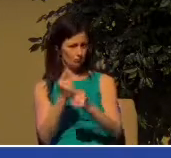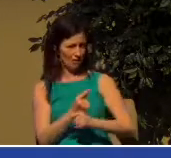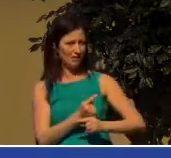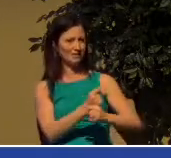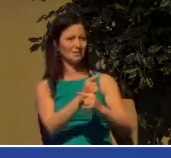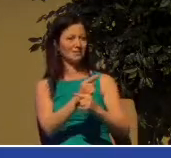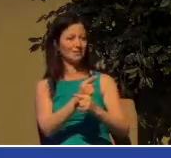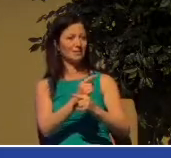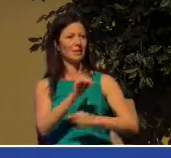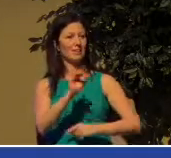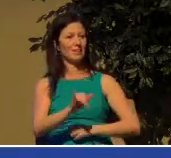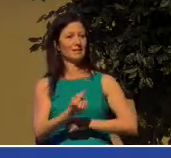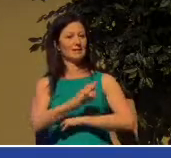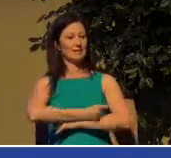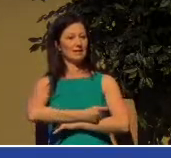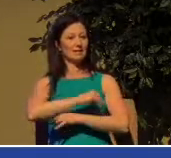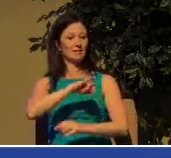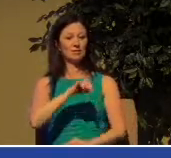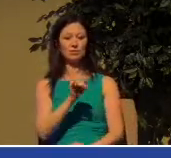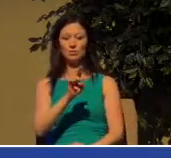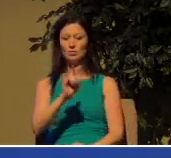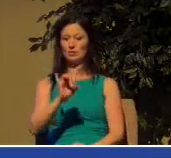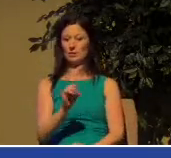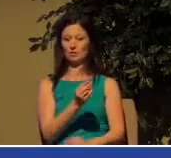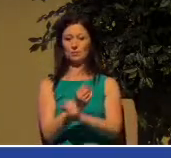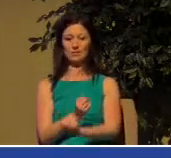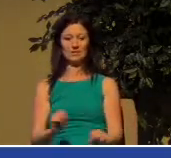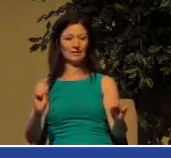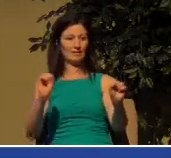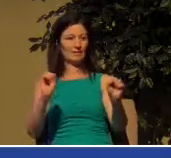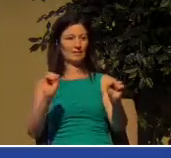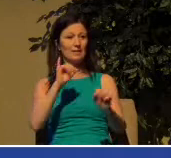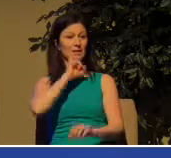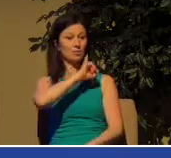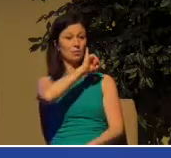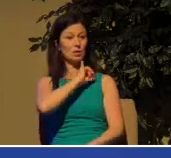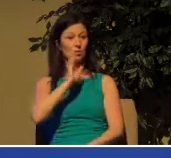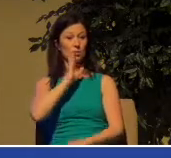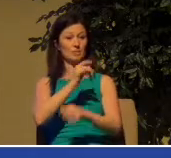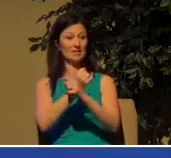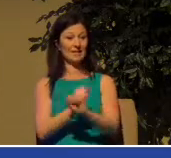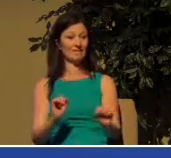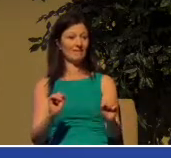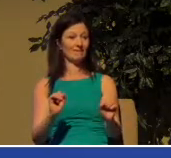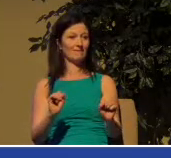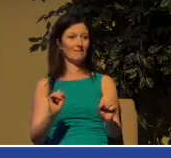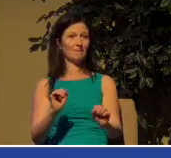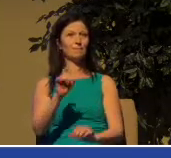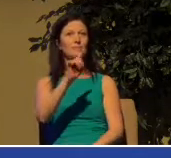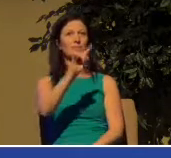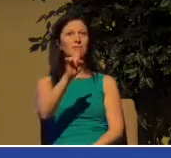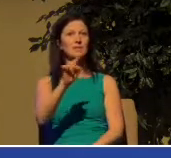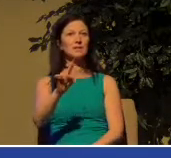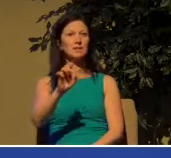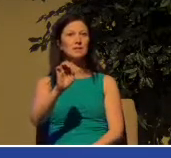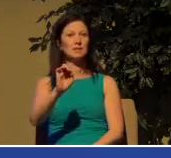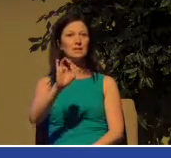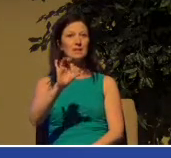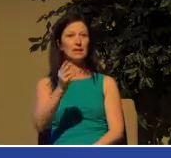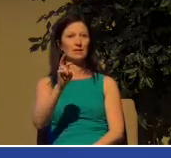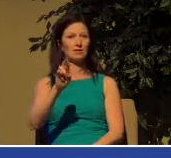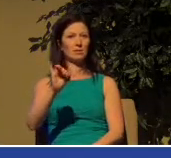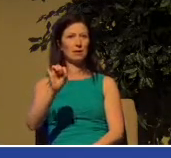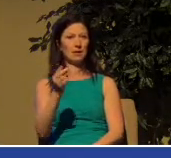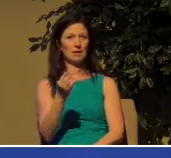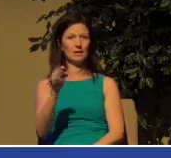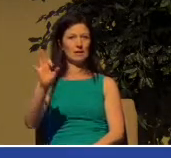be saved, and Israel will live in safety. And then Zechariah 9:9, the Old